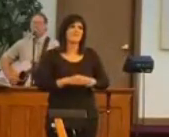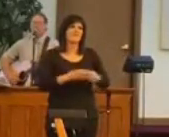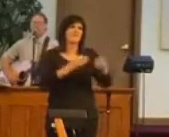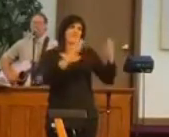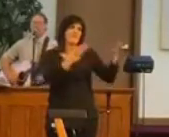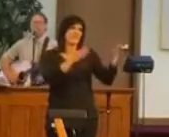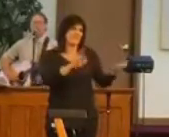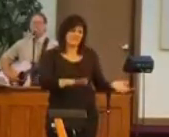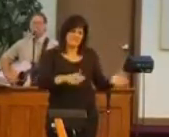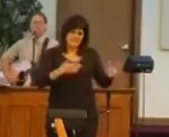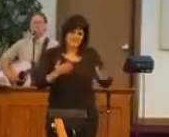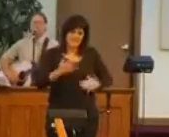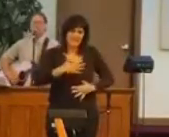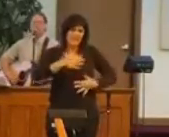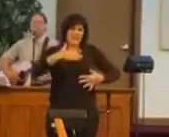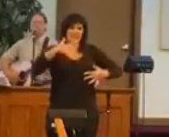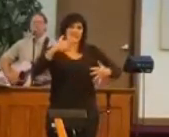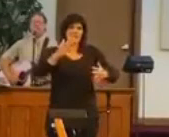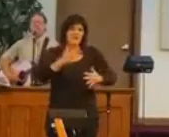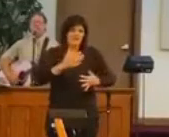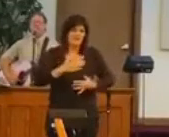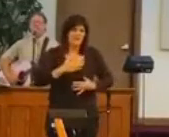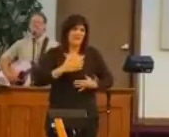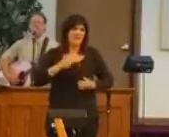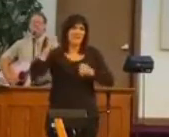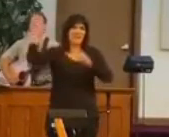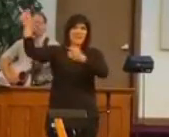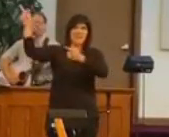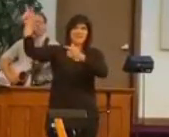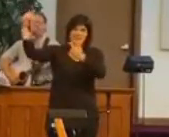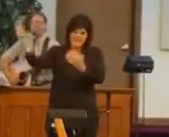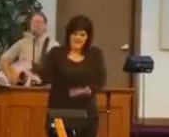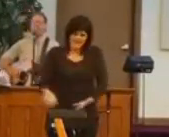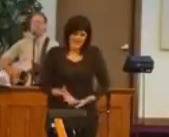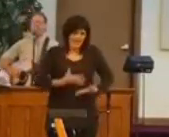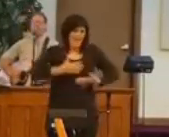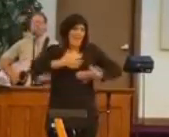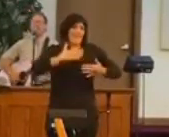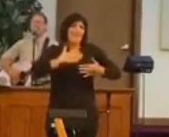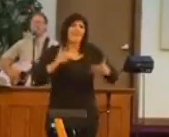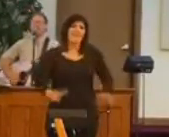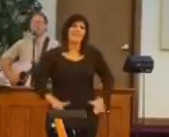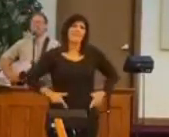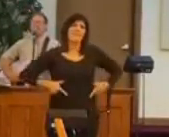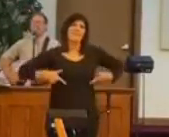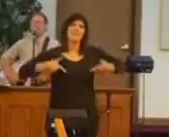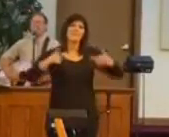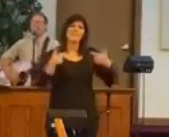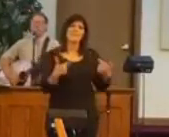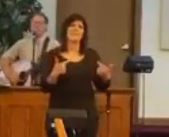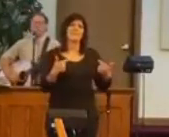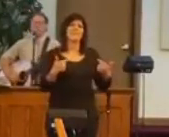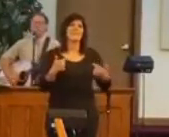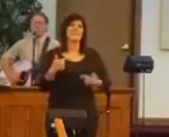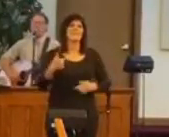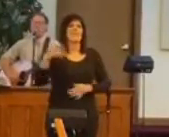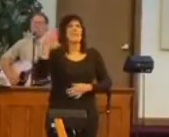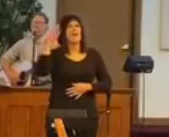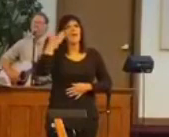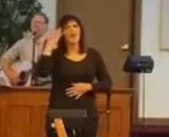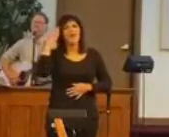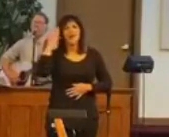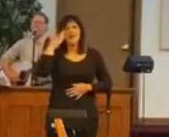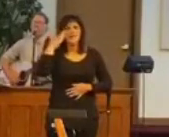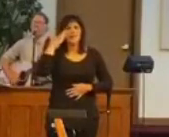His dying breath has brought me life. I know that